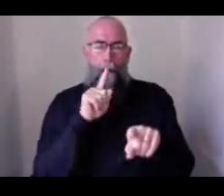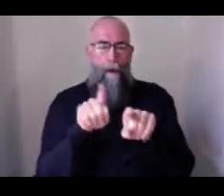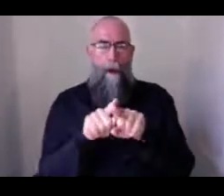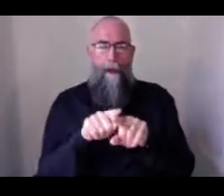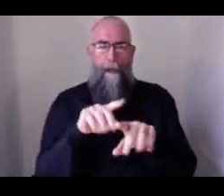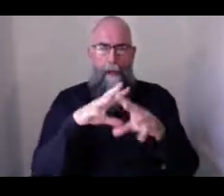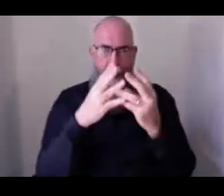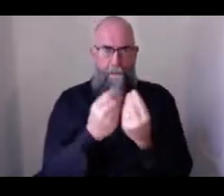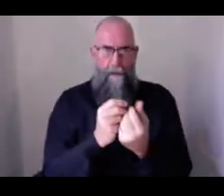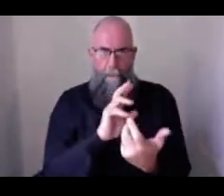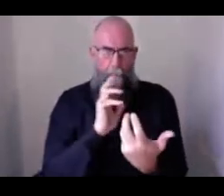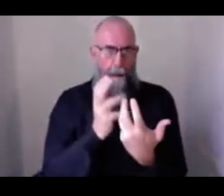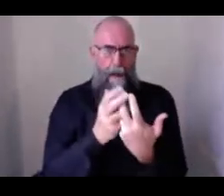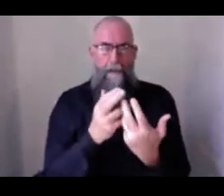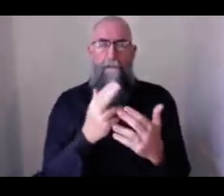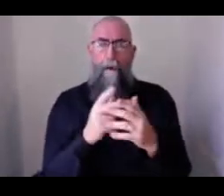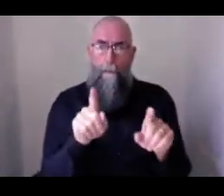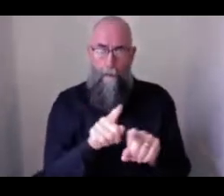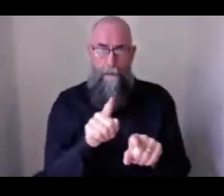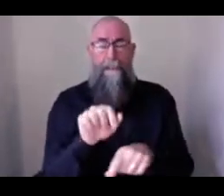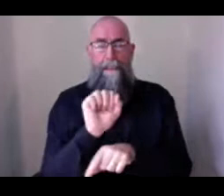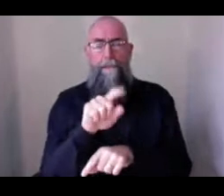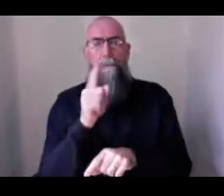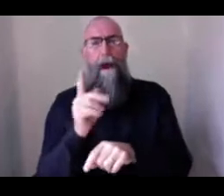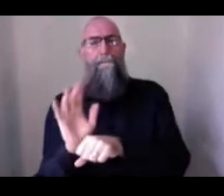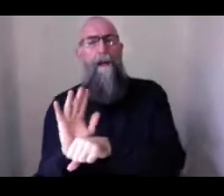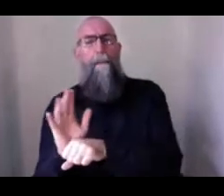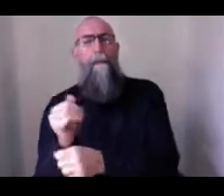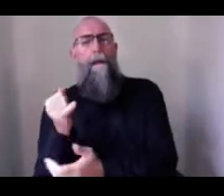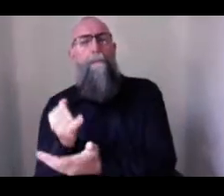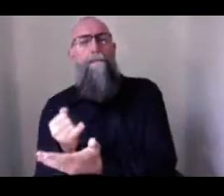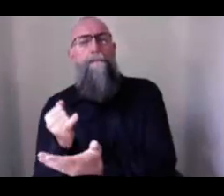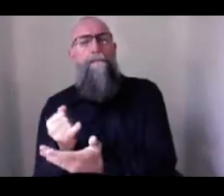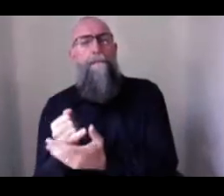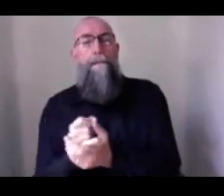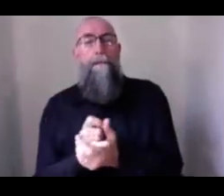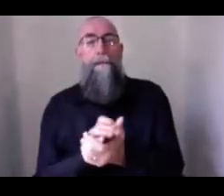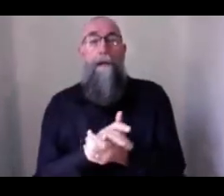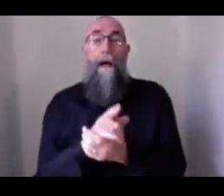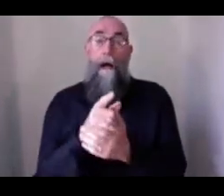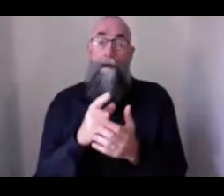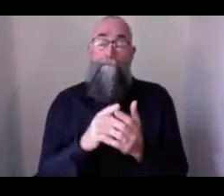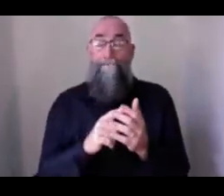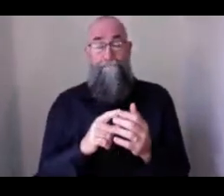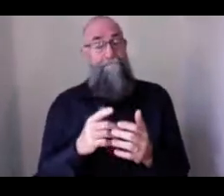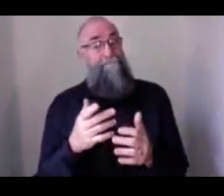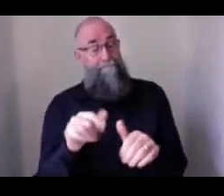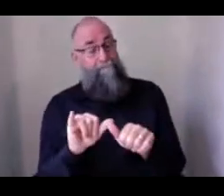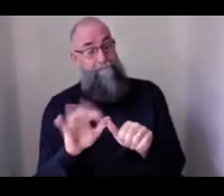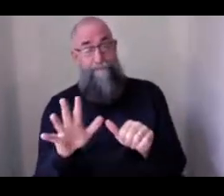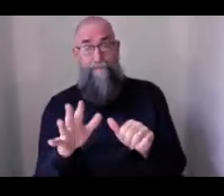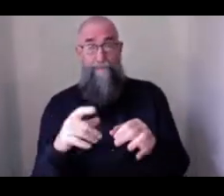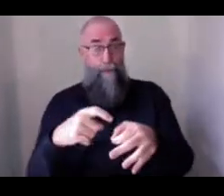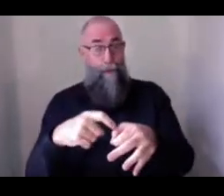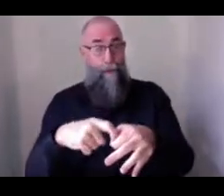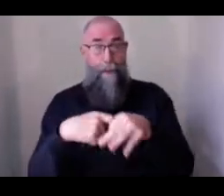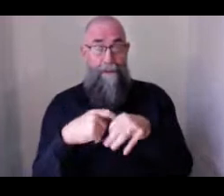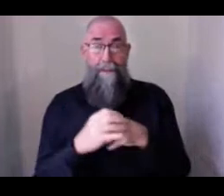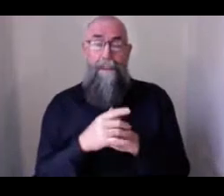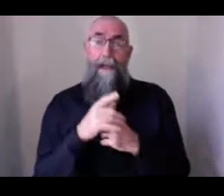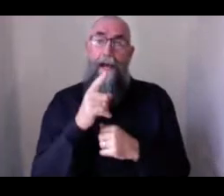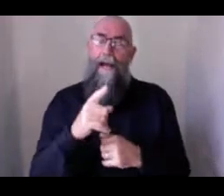does not. Where do I fit in this situation? That's a really good question, because I think when it